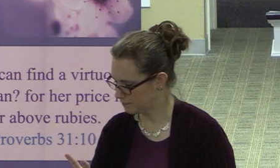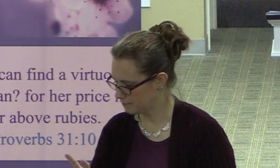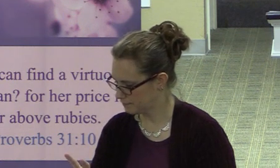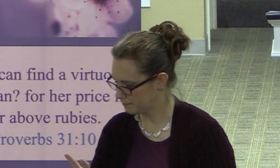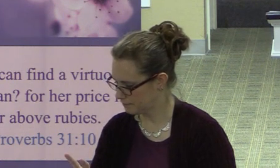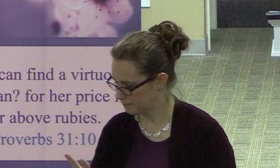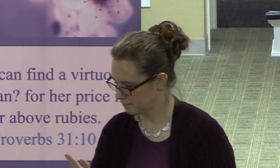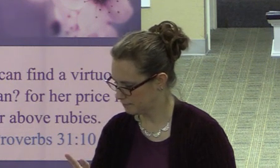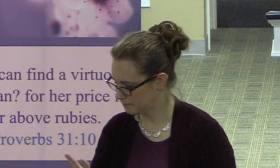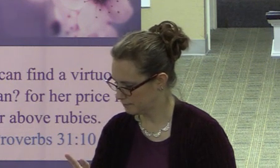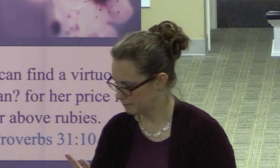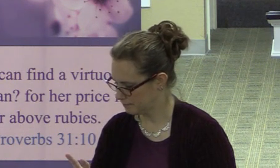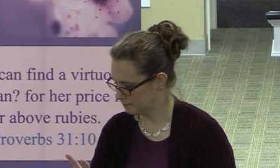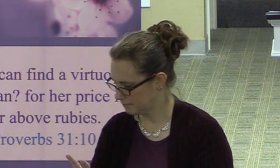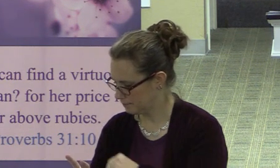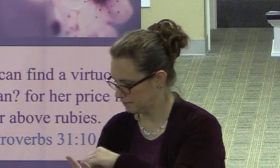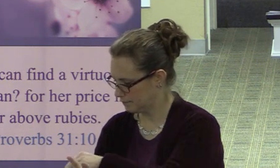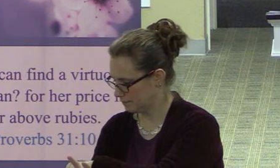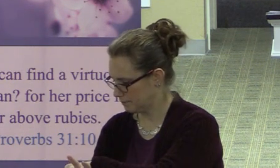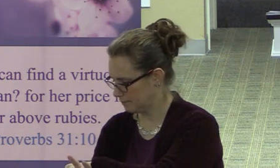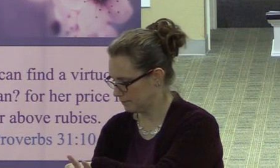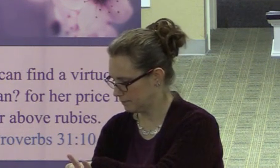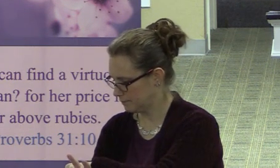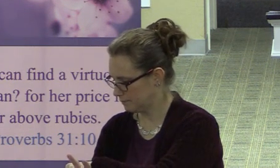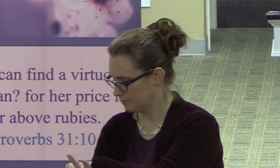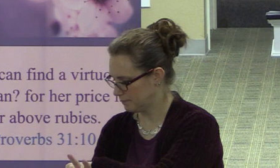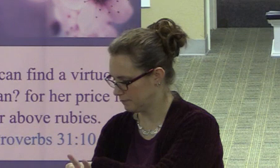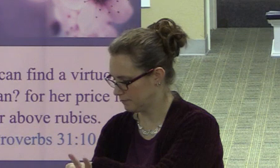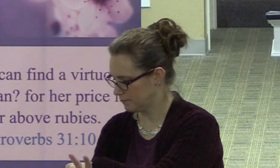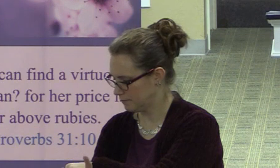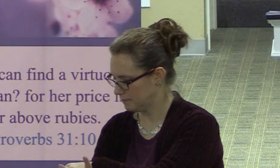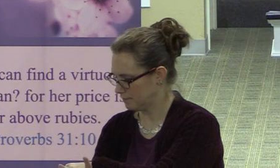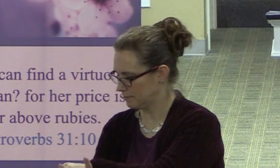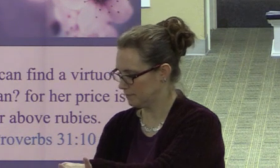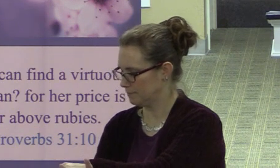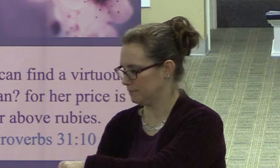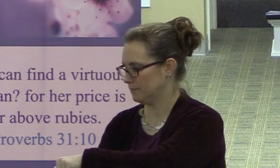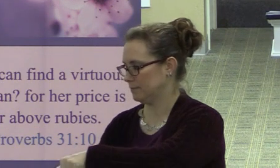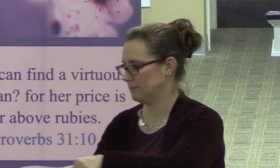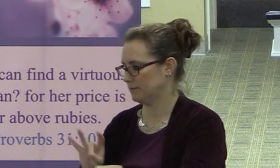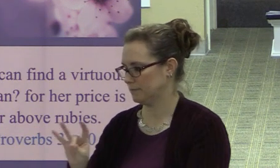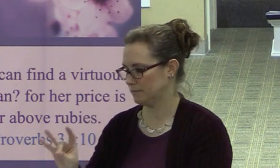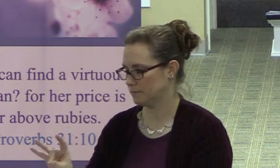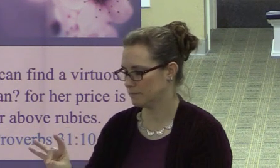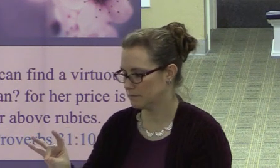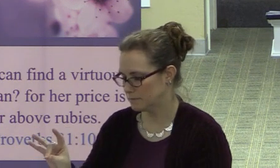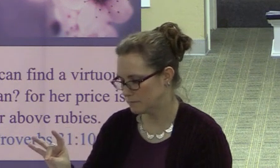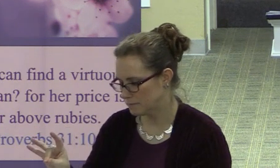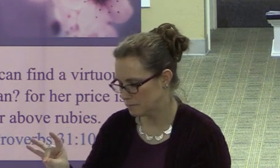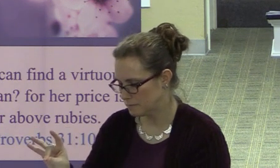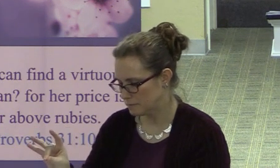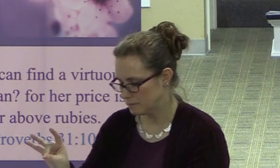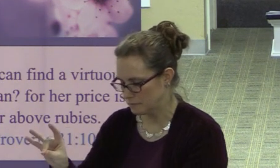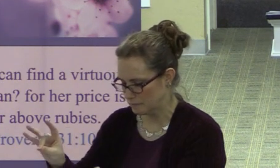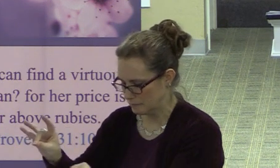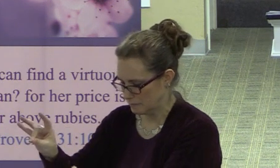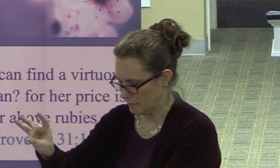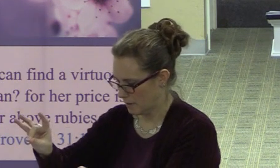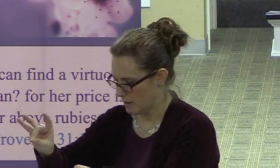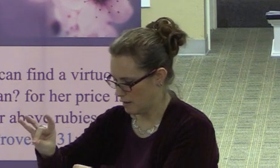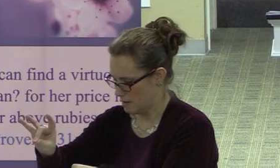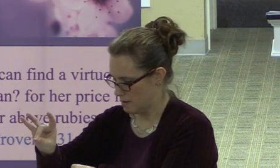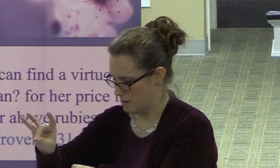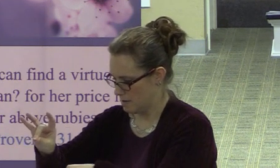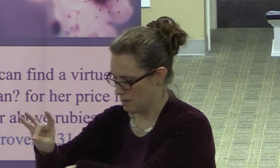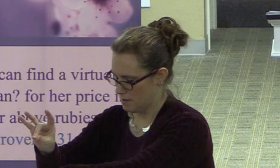600 chosen chariots and all the chariots of Egypt and captains over every one of them. And the Lord hearkened to Pharaoh, the king of Egypt, and he purposed after